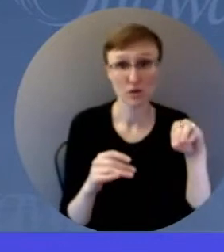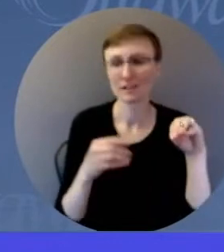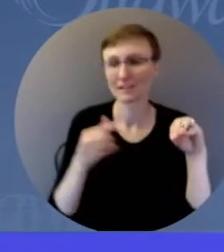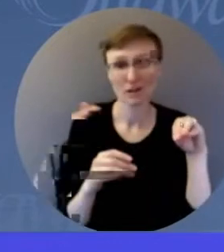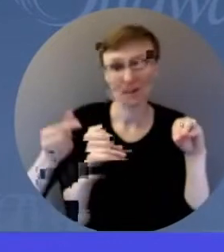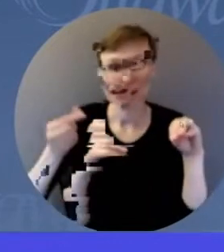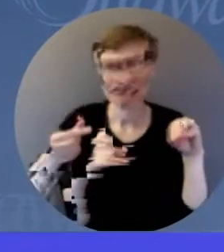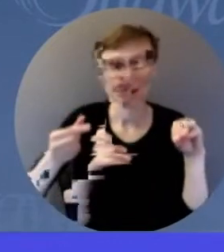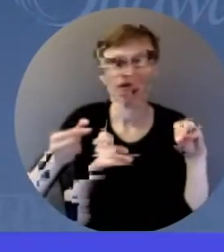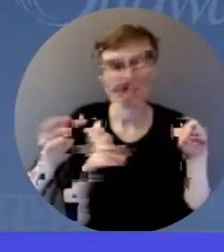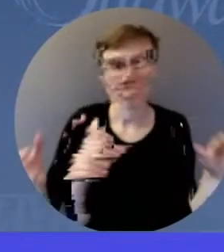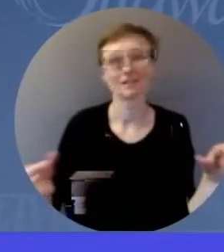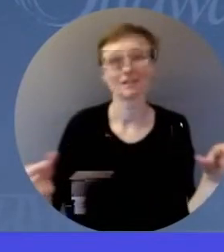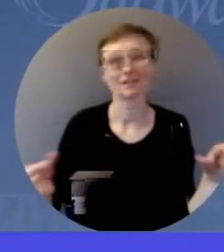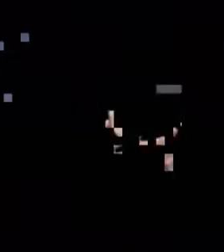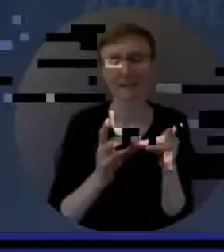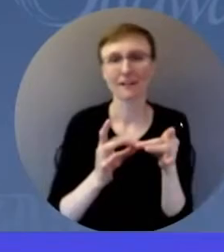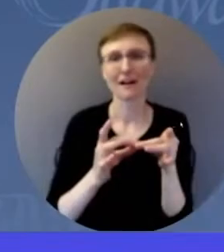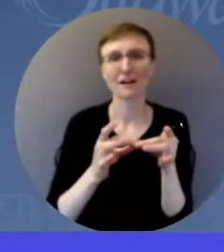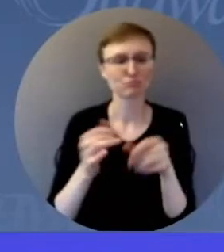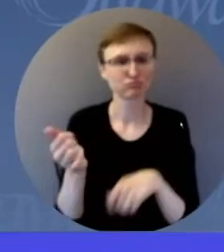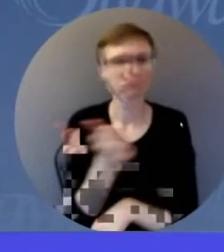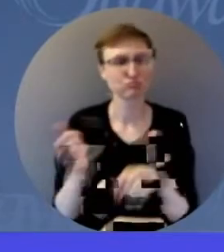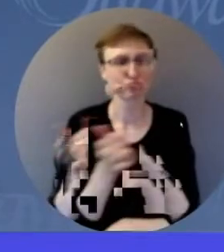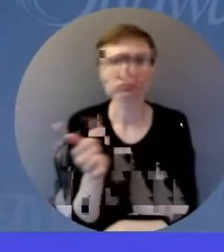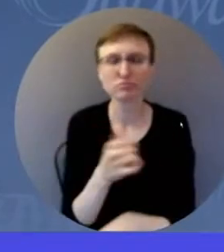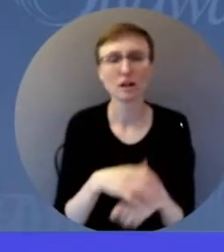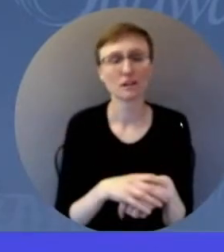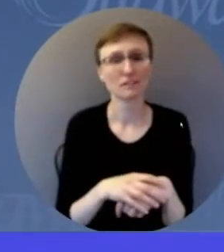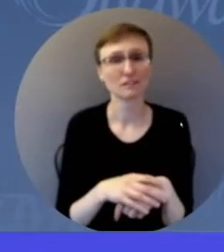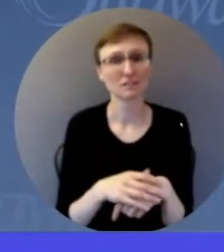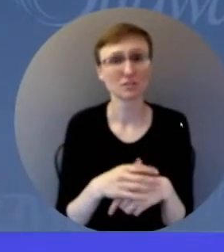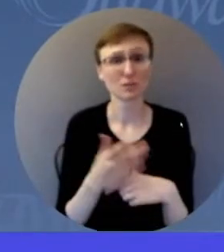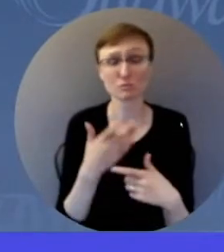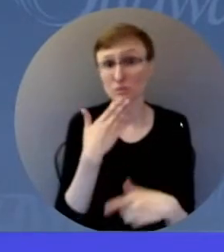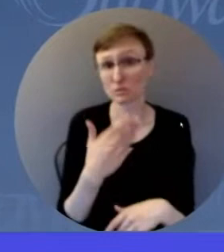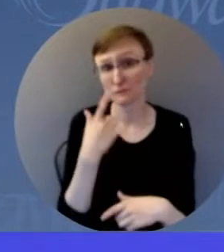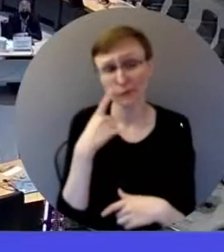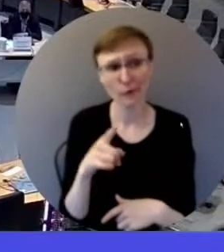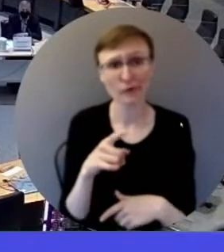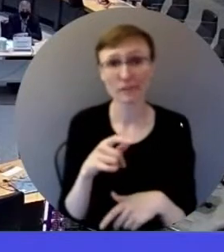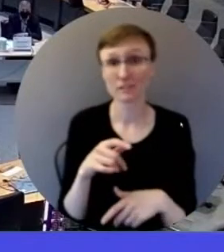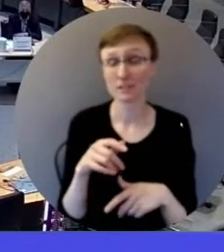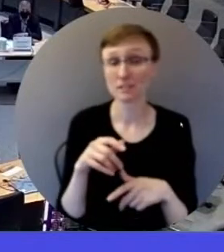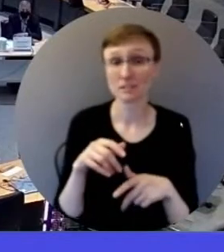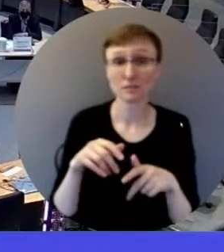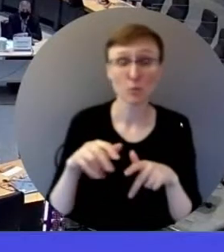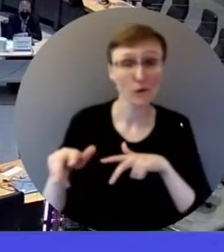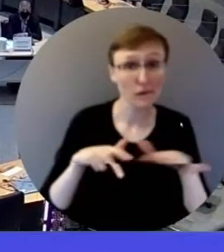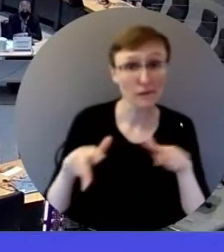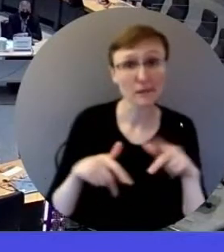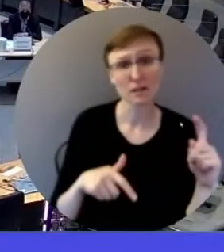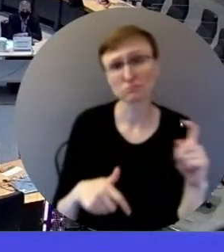for active transportation, either by foot, bike, or ski.